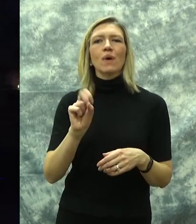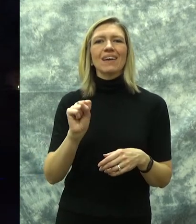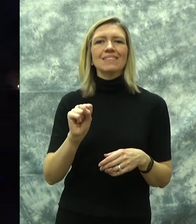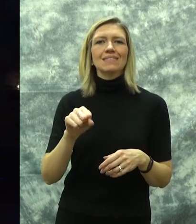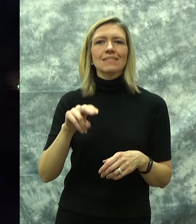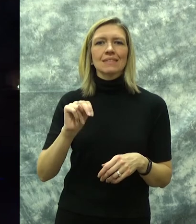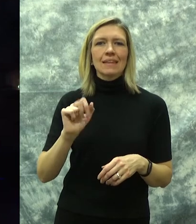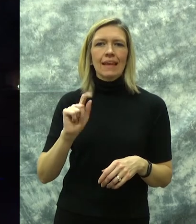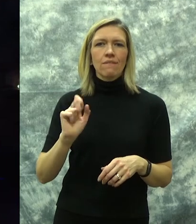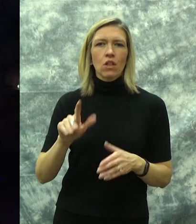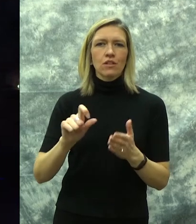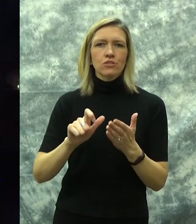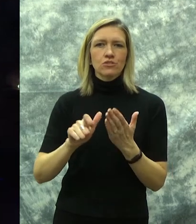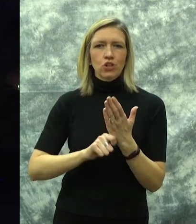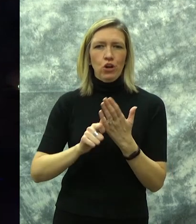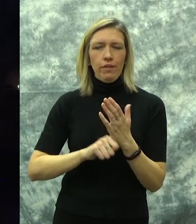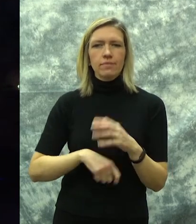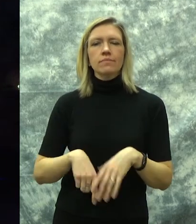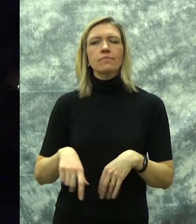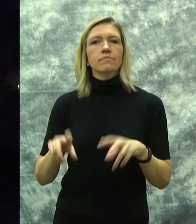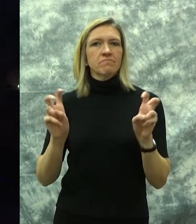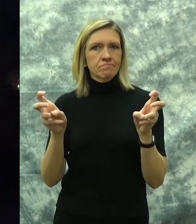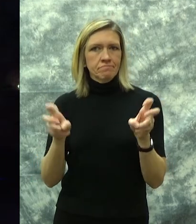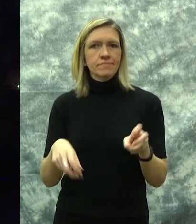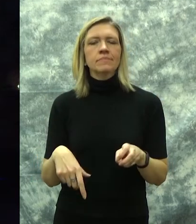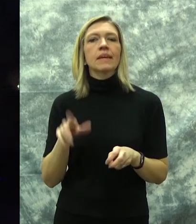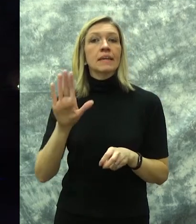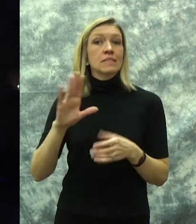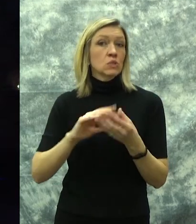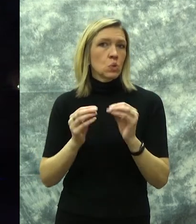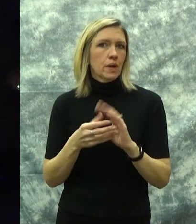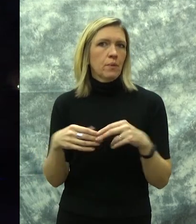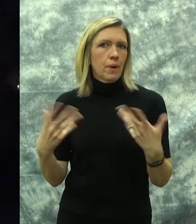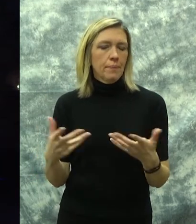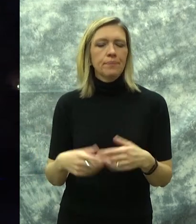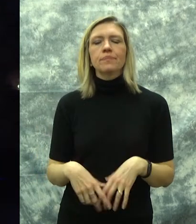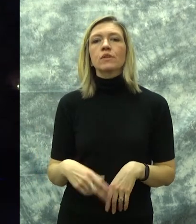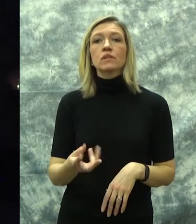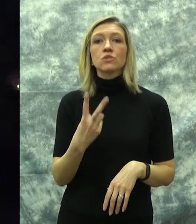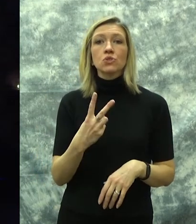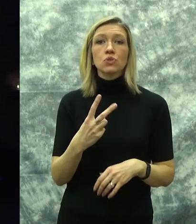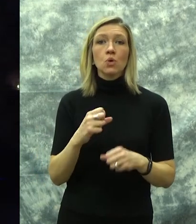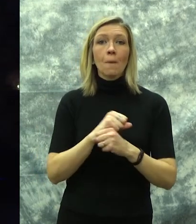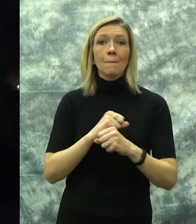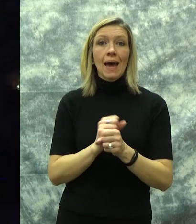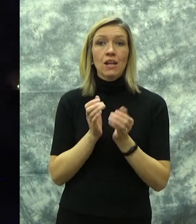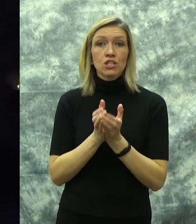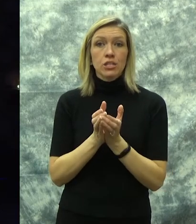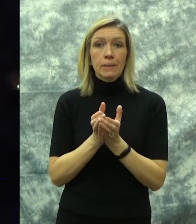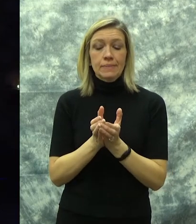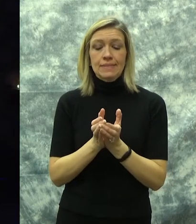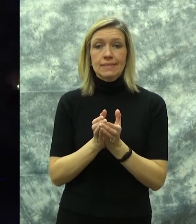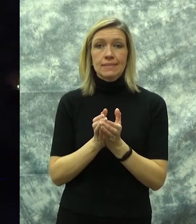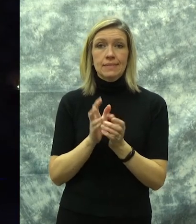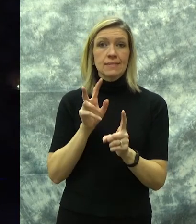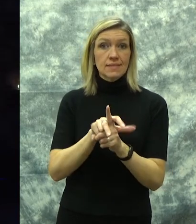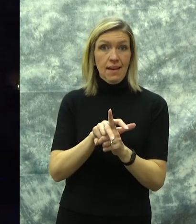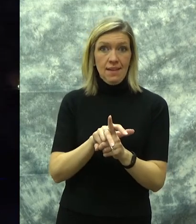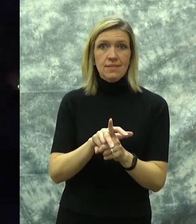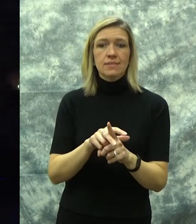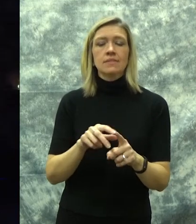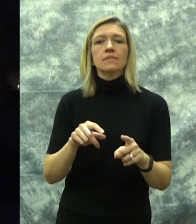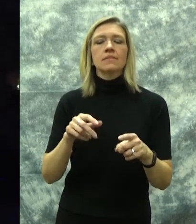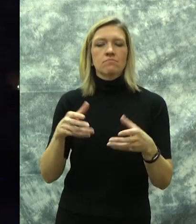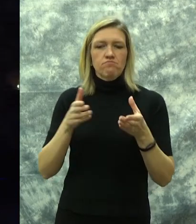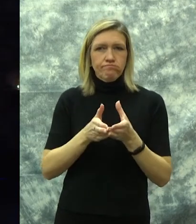Proceedings. And here's how he said it happened. He said, 2 battleships assigned to the training squadron had been at sea on maneuvers in